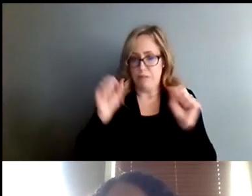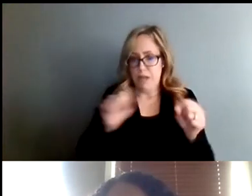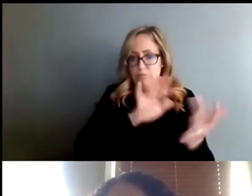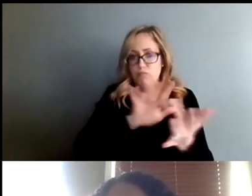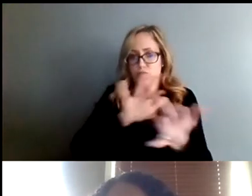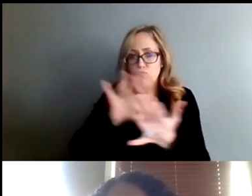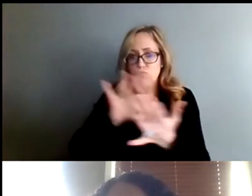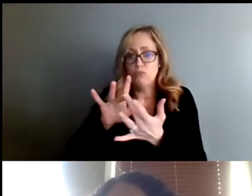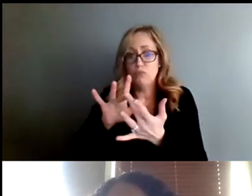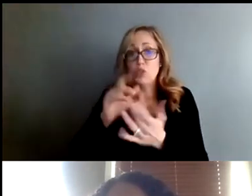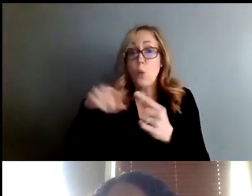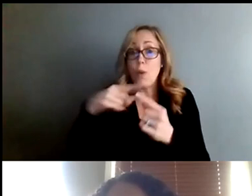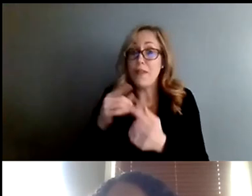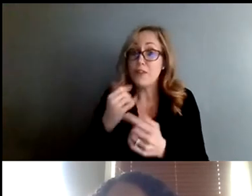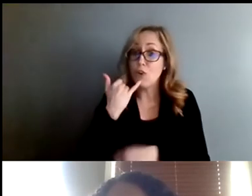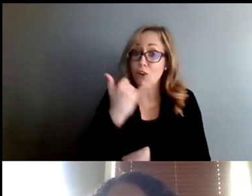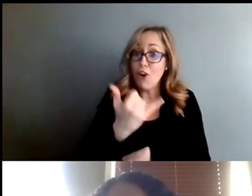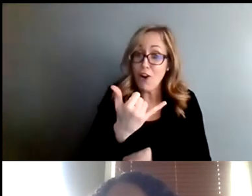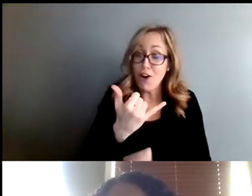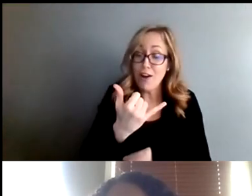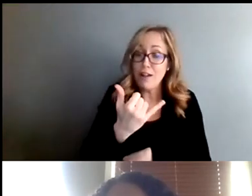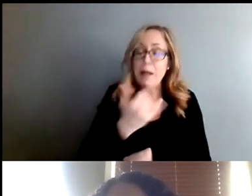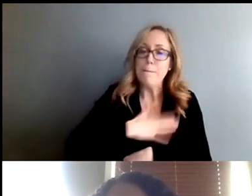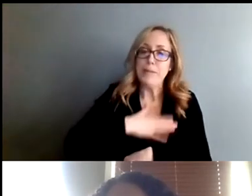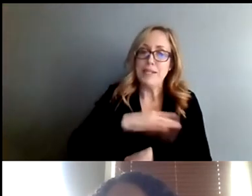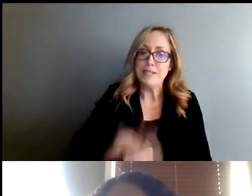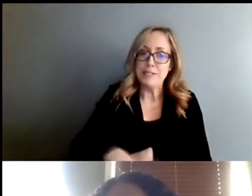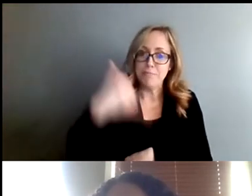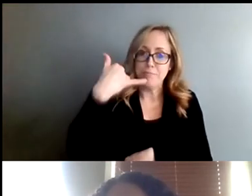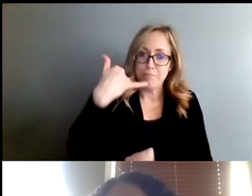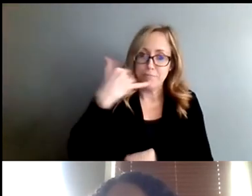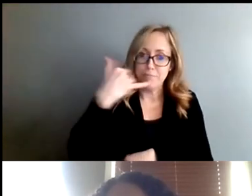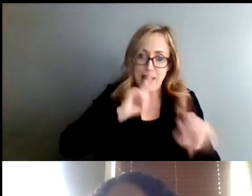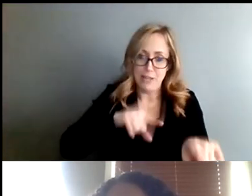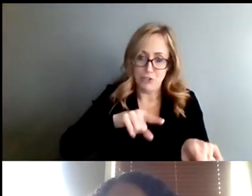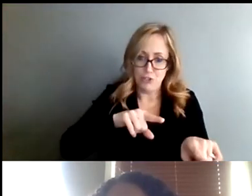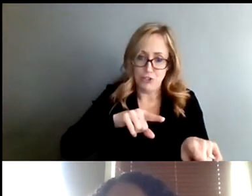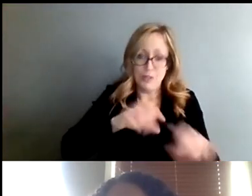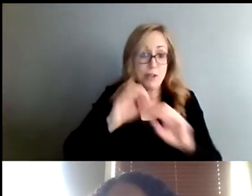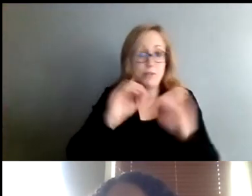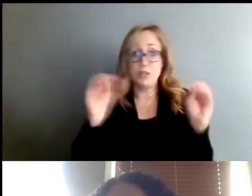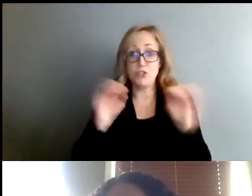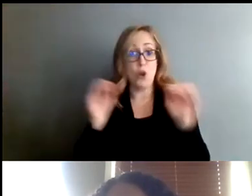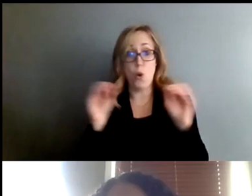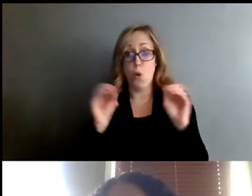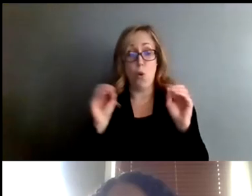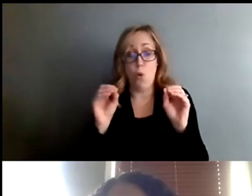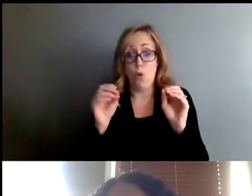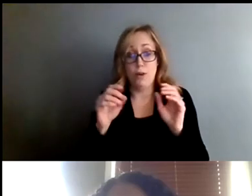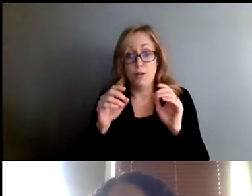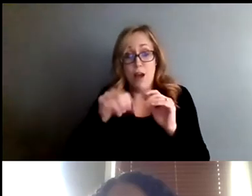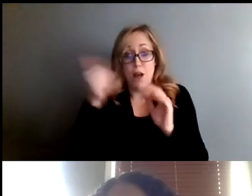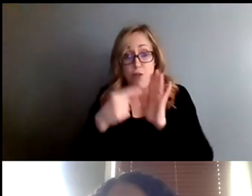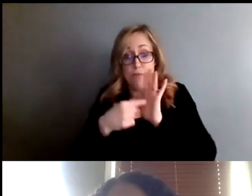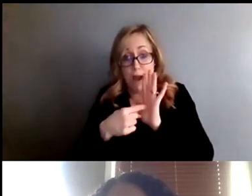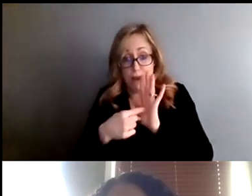the phone, respond. It's important that we connect with all families. There's not a default model. The model is the choice of the family,